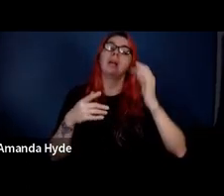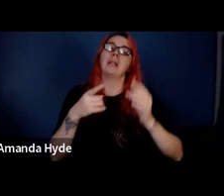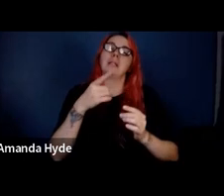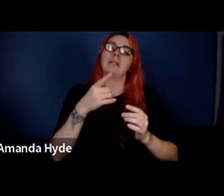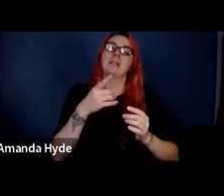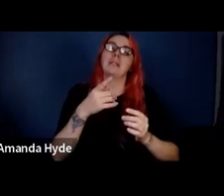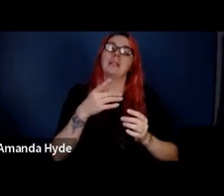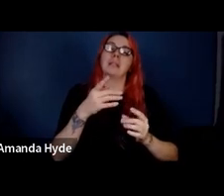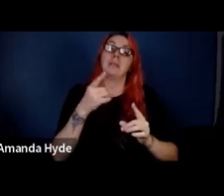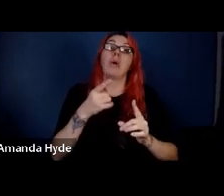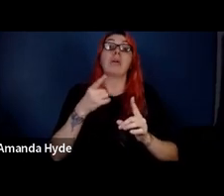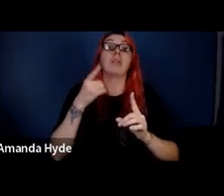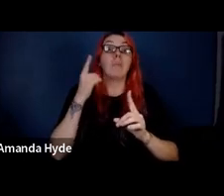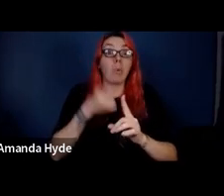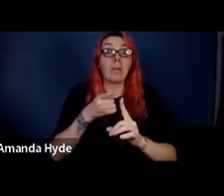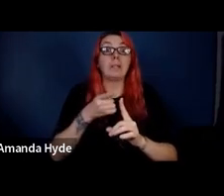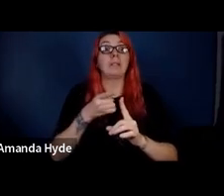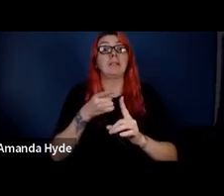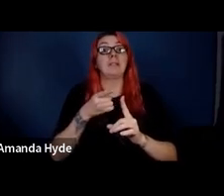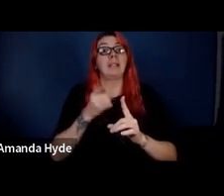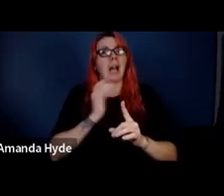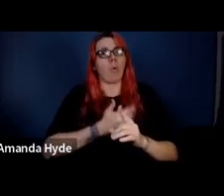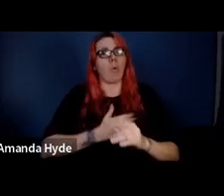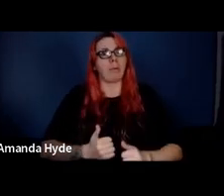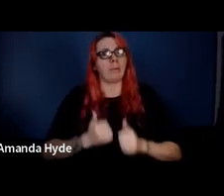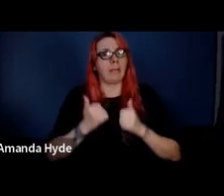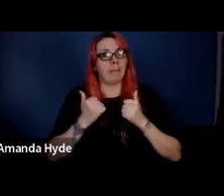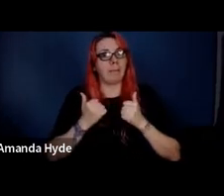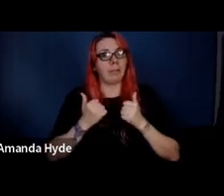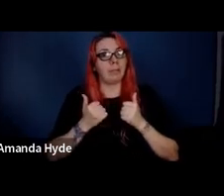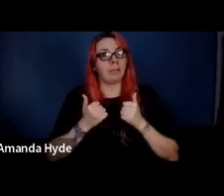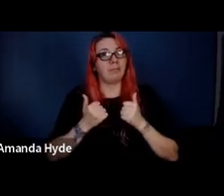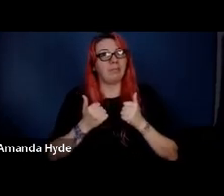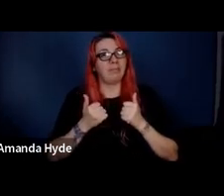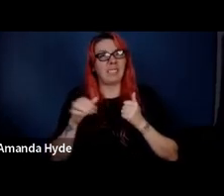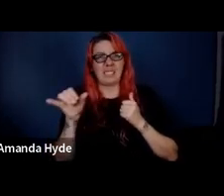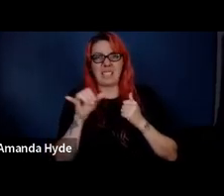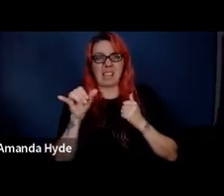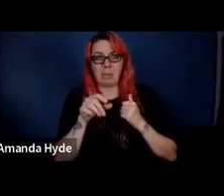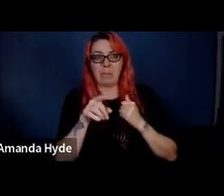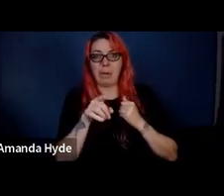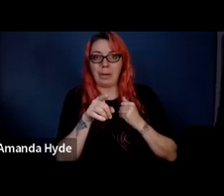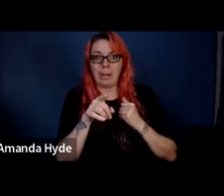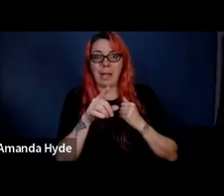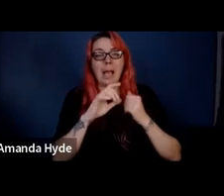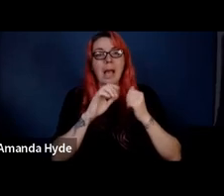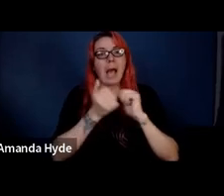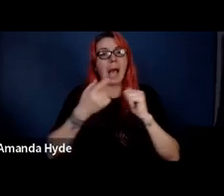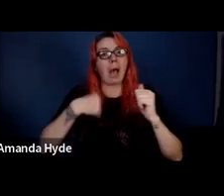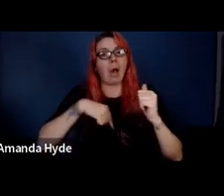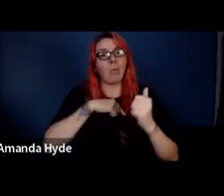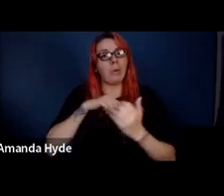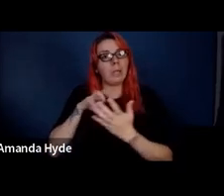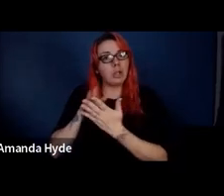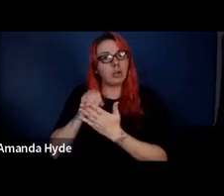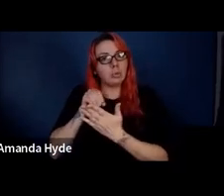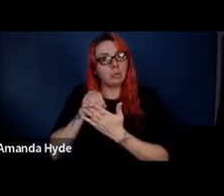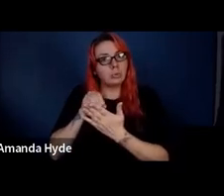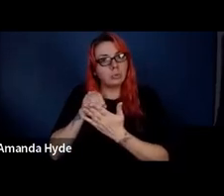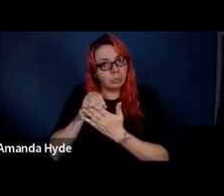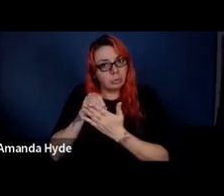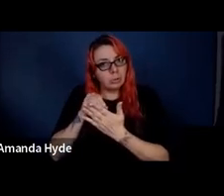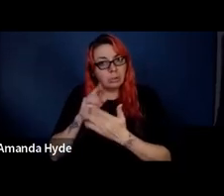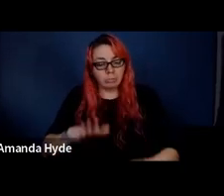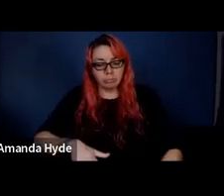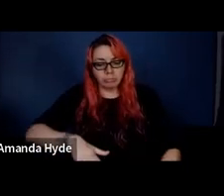of what, as somebody said, the context, what we've learned, how we are able to put things together so that we start to make sense of things in